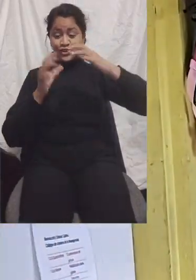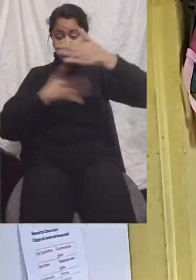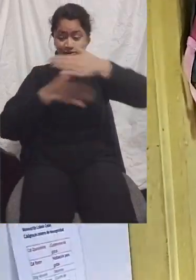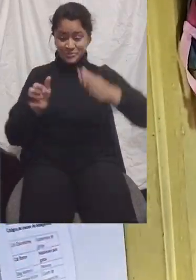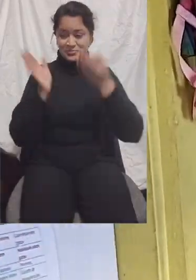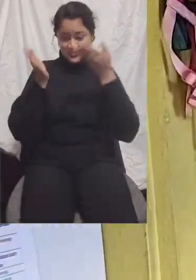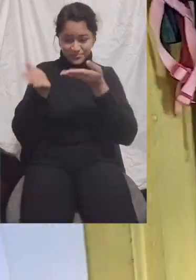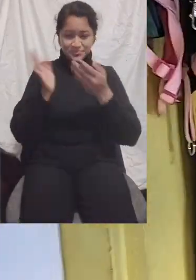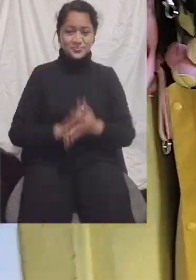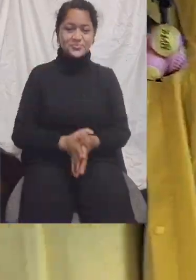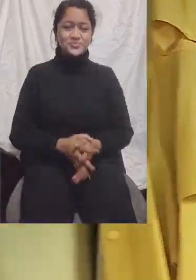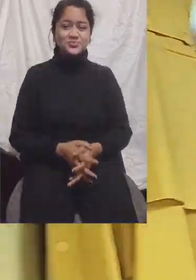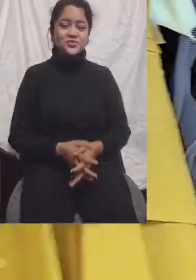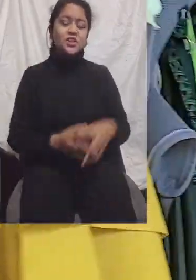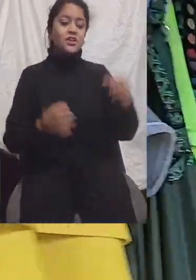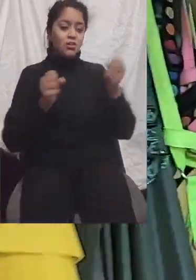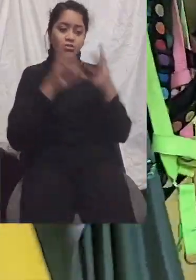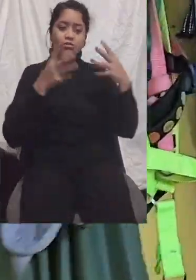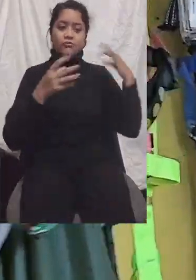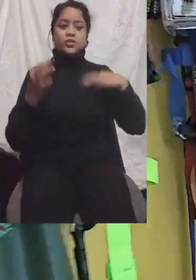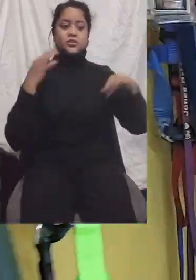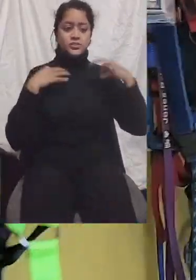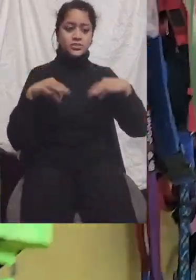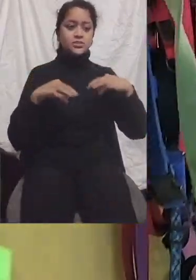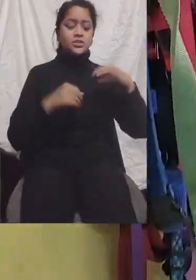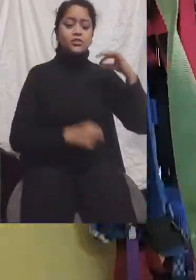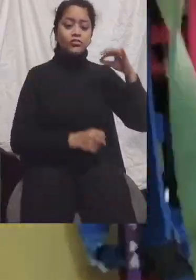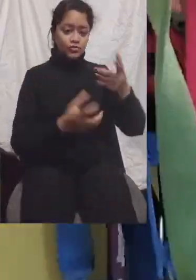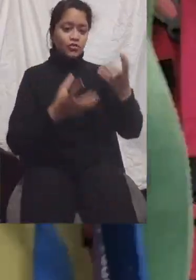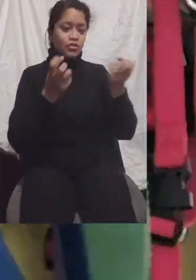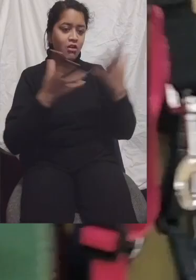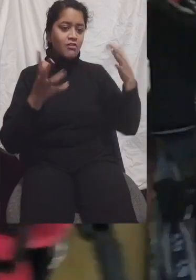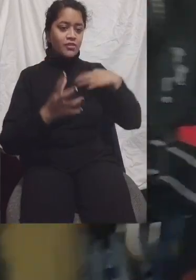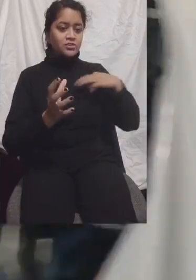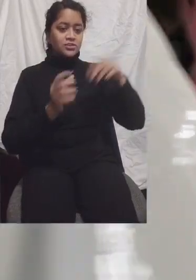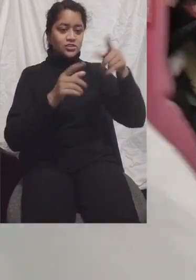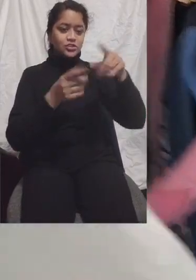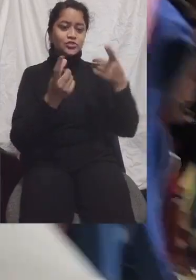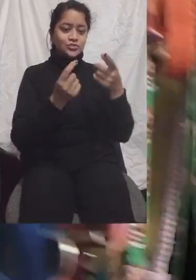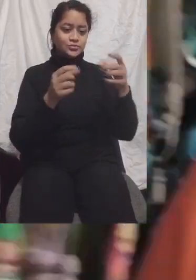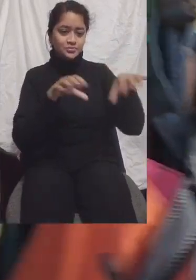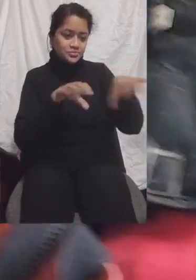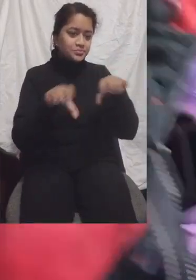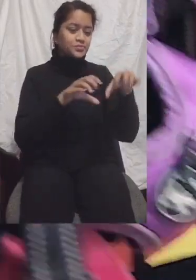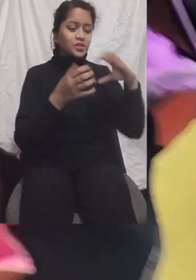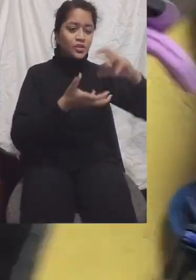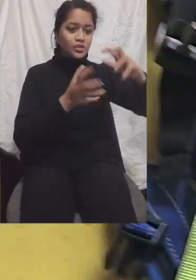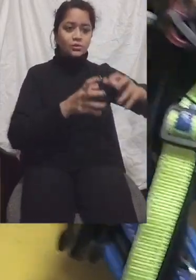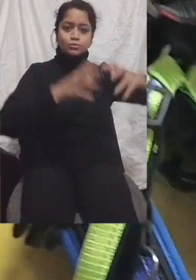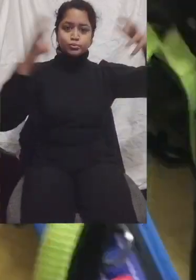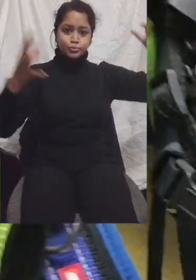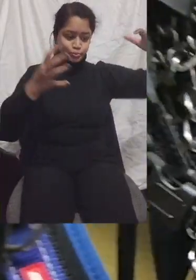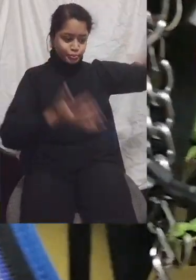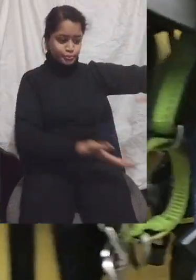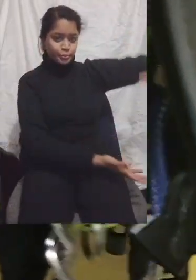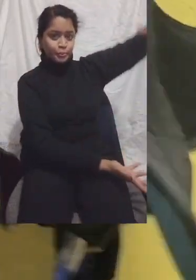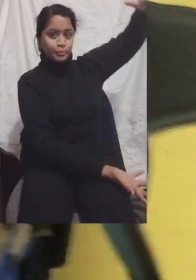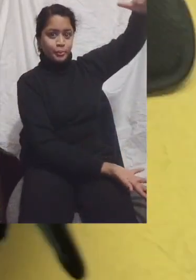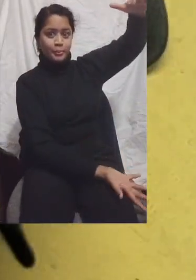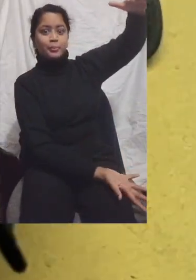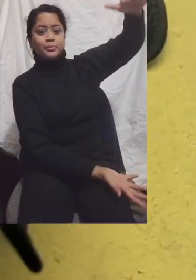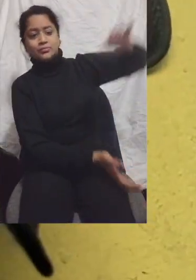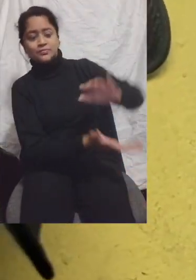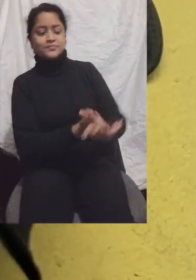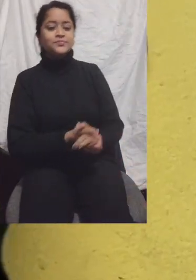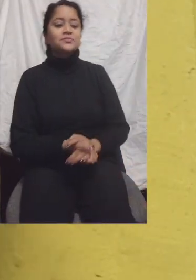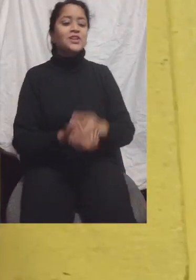This is the laundry where we have volunteers, like I mentioned, doing the laundry. The big pile of